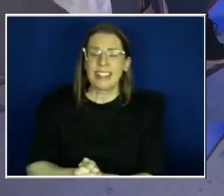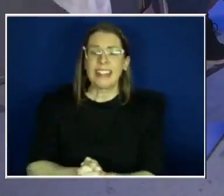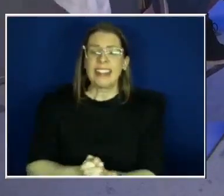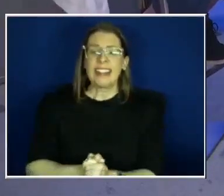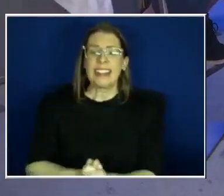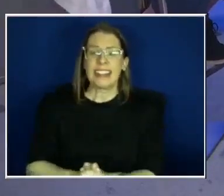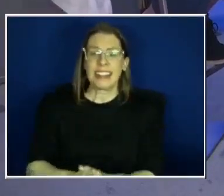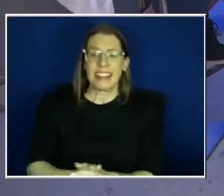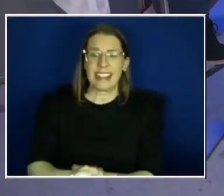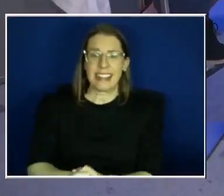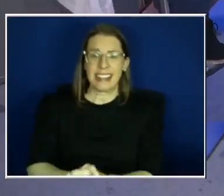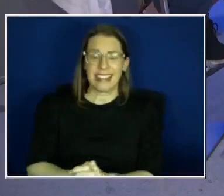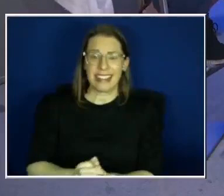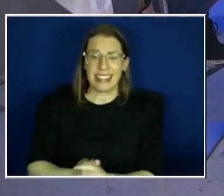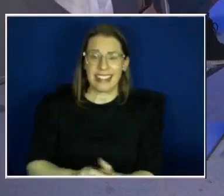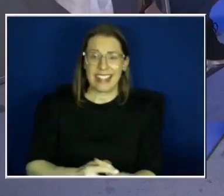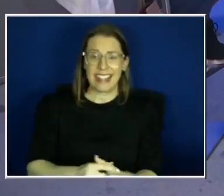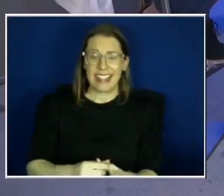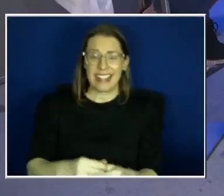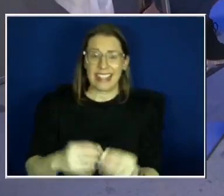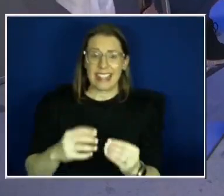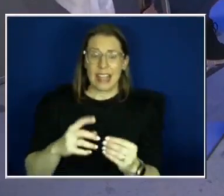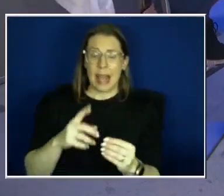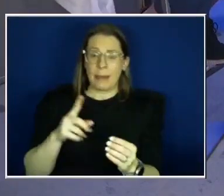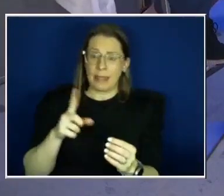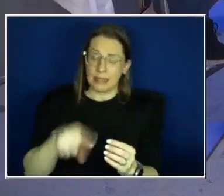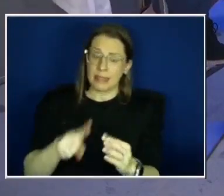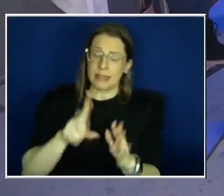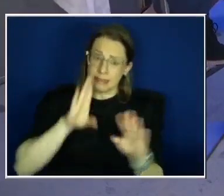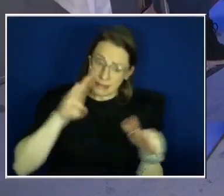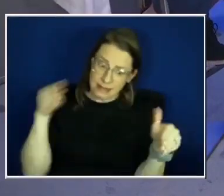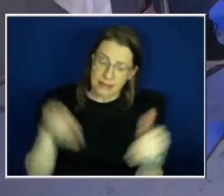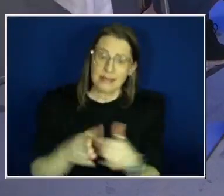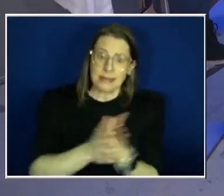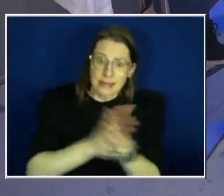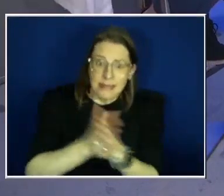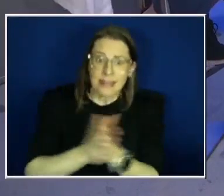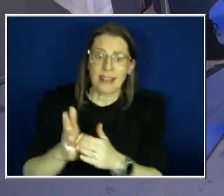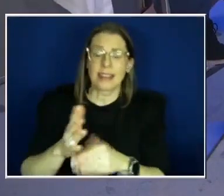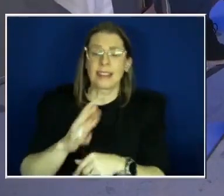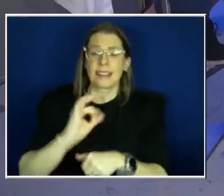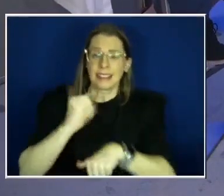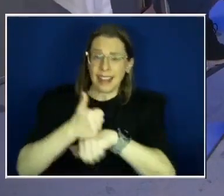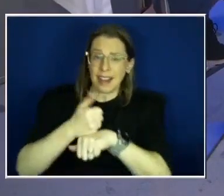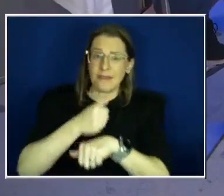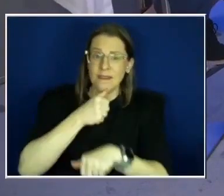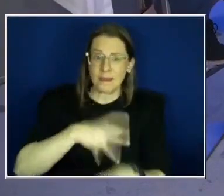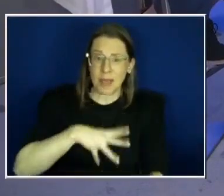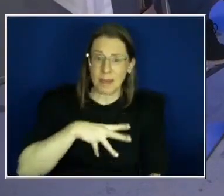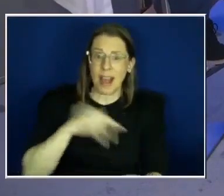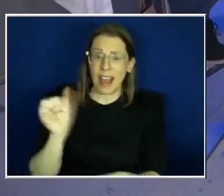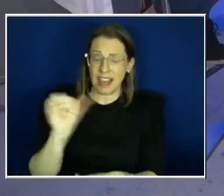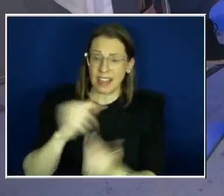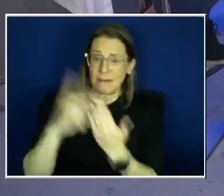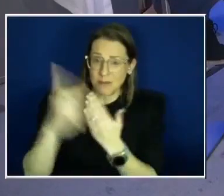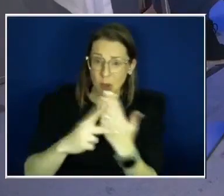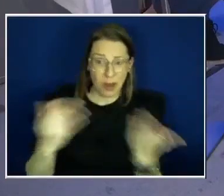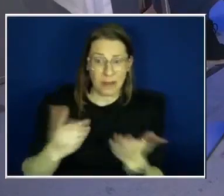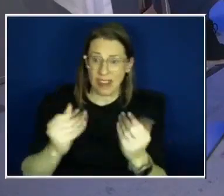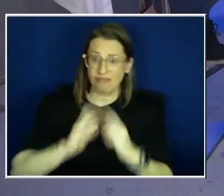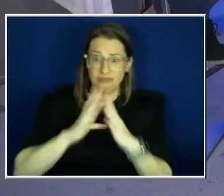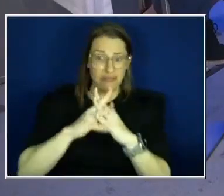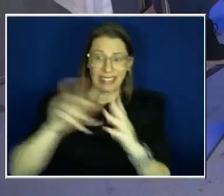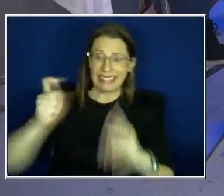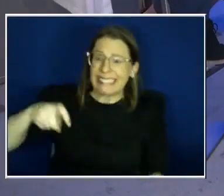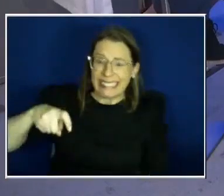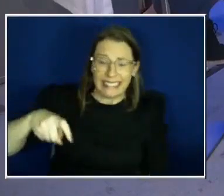it also. I mean, she does so intense, but I mean that is what drove you to create the female athlete program here at the health system. You just said there's just a need. We